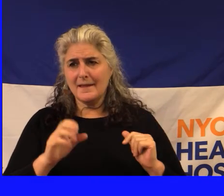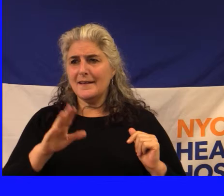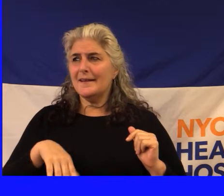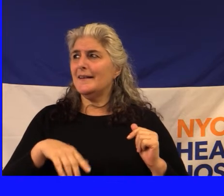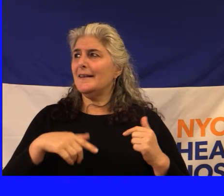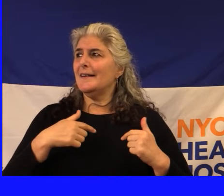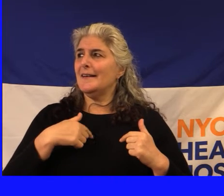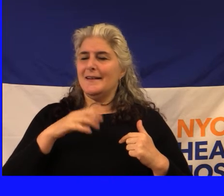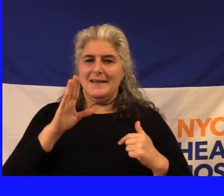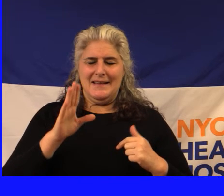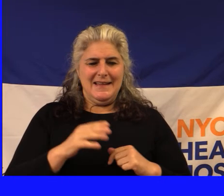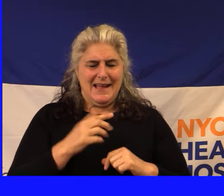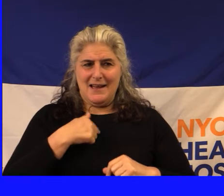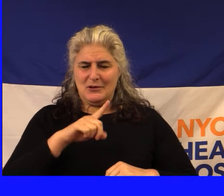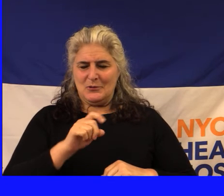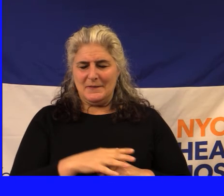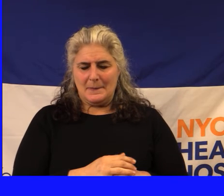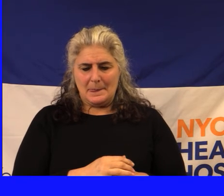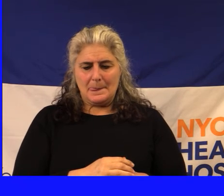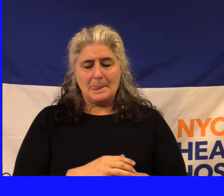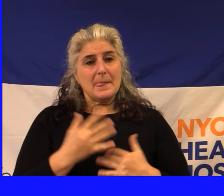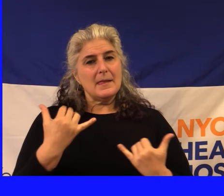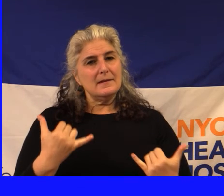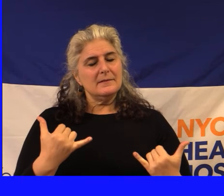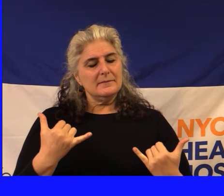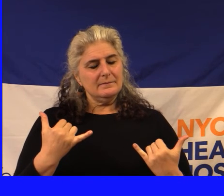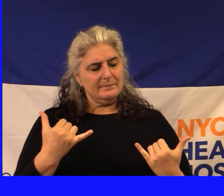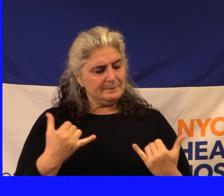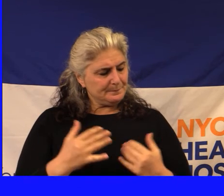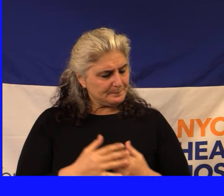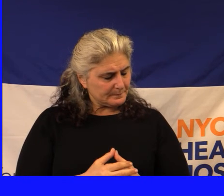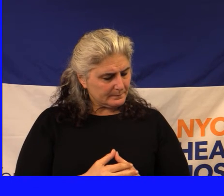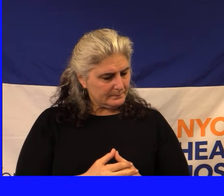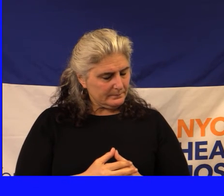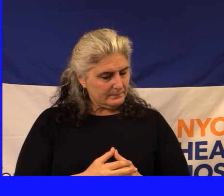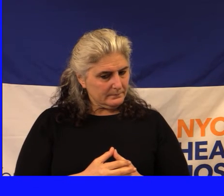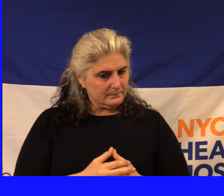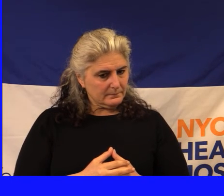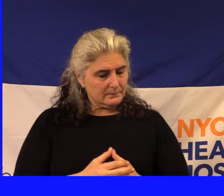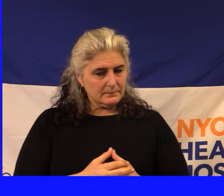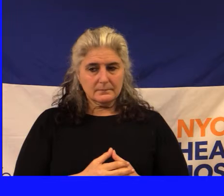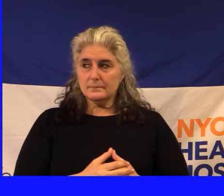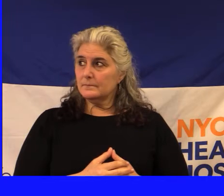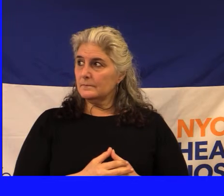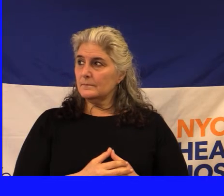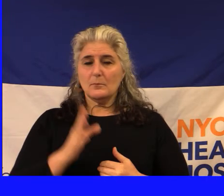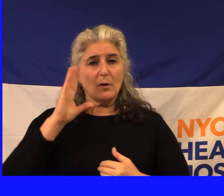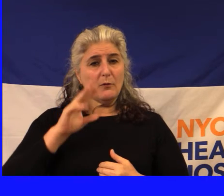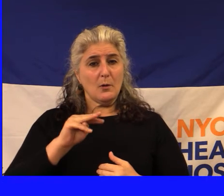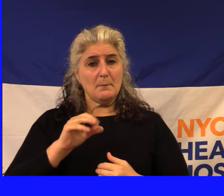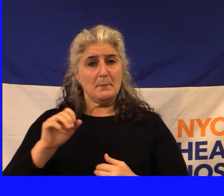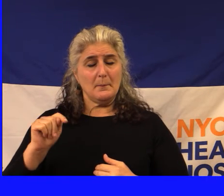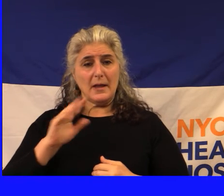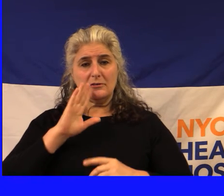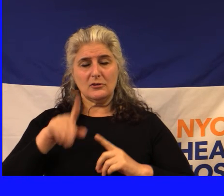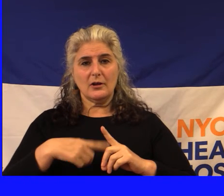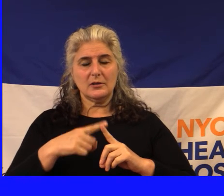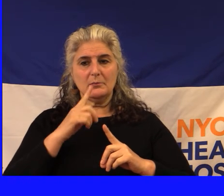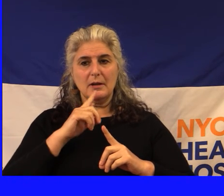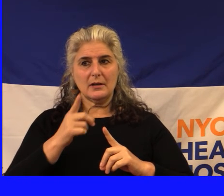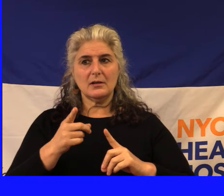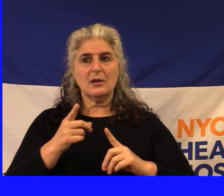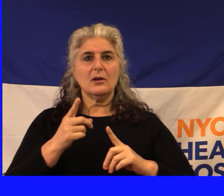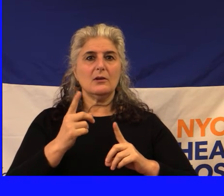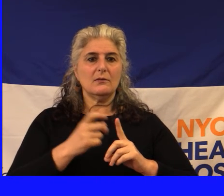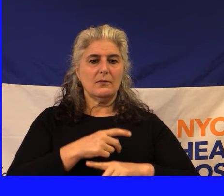Sopagan, with the change that Matt talked about from retrospective to